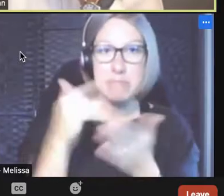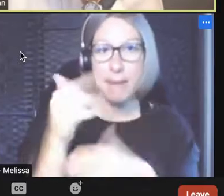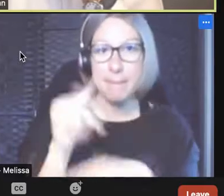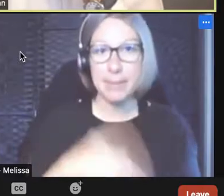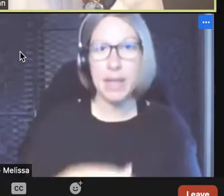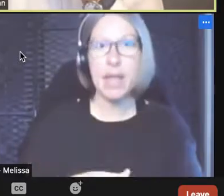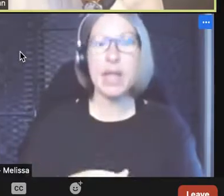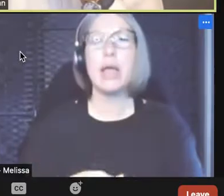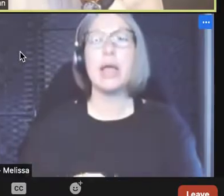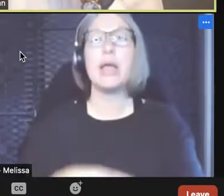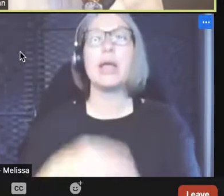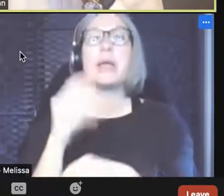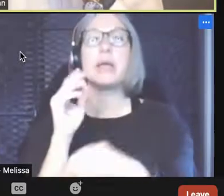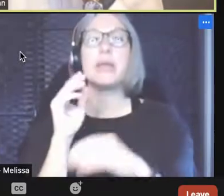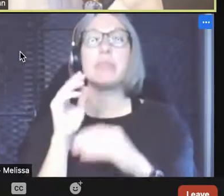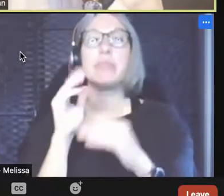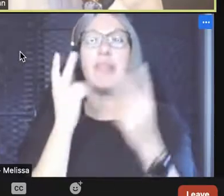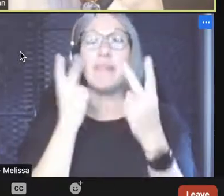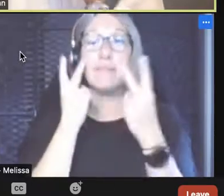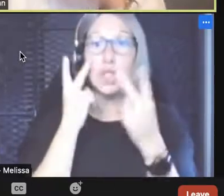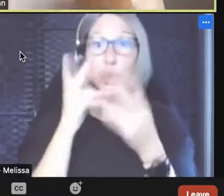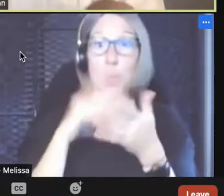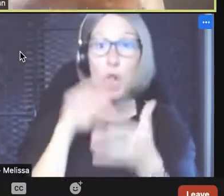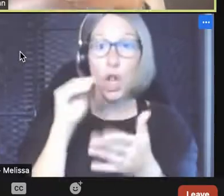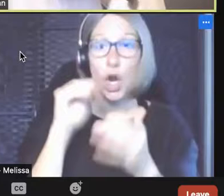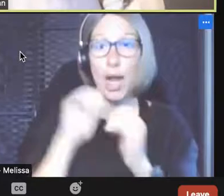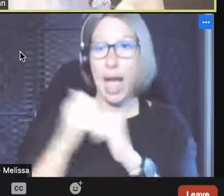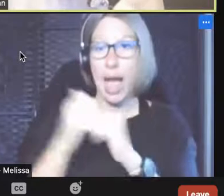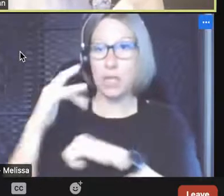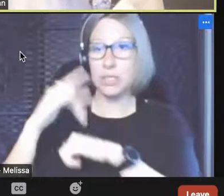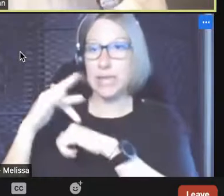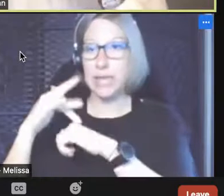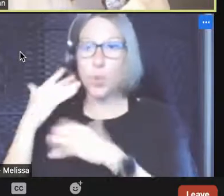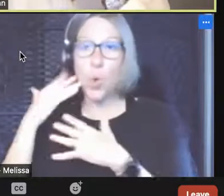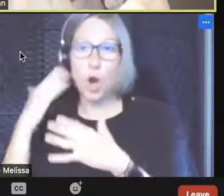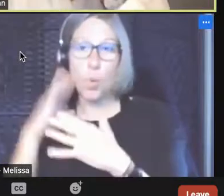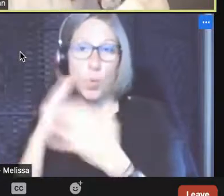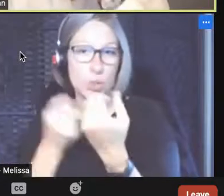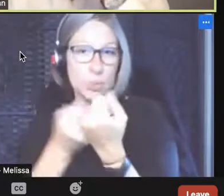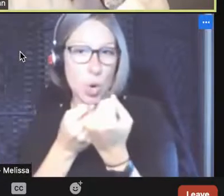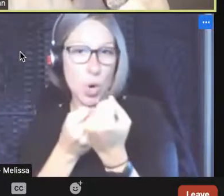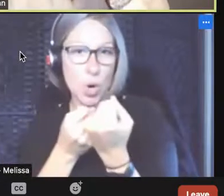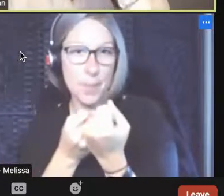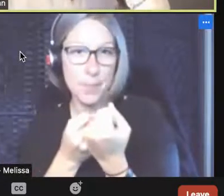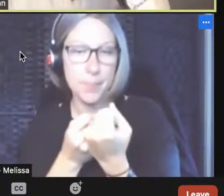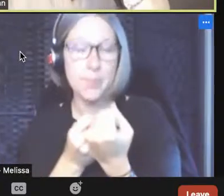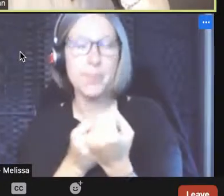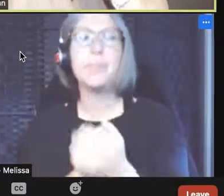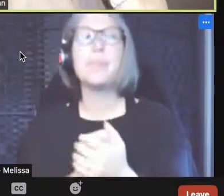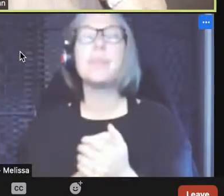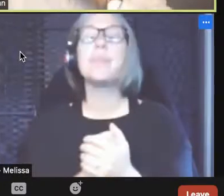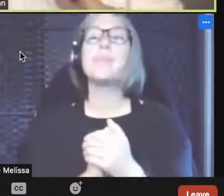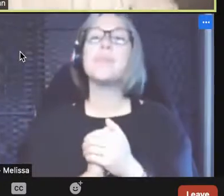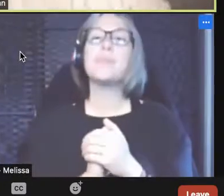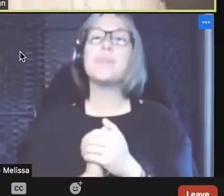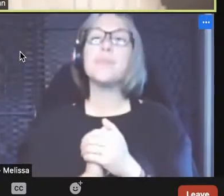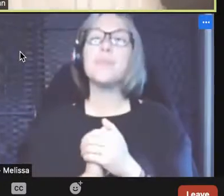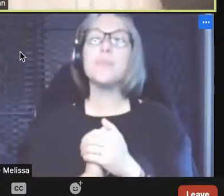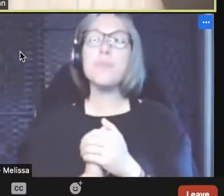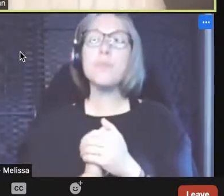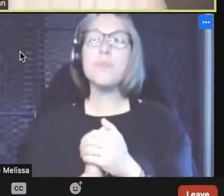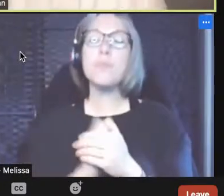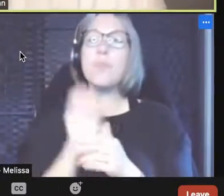and the ways that auditory and tactual can support. And the same is true here. So I just want to show you that